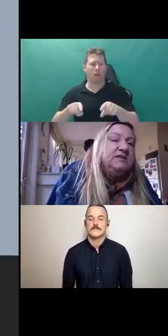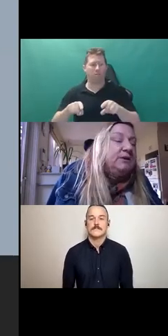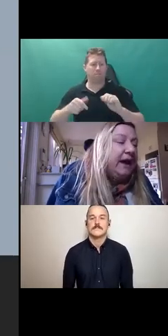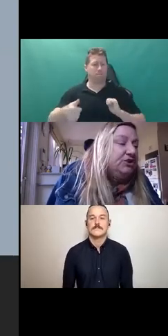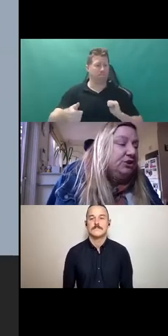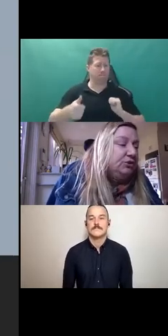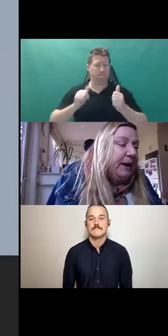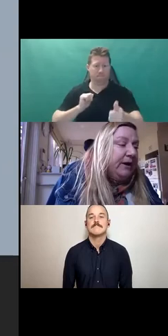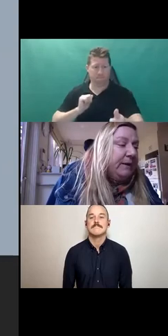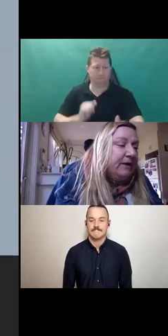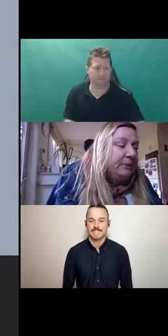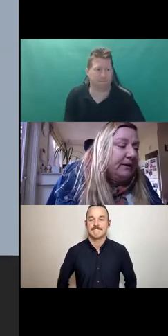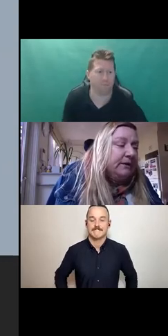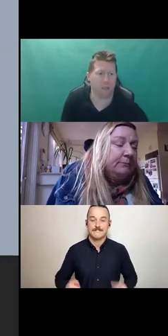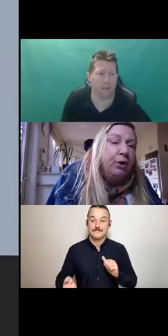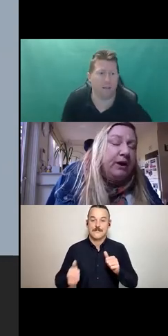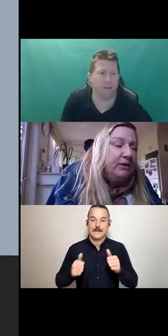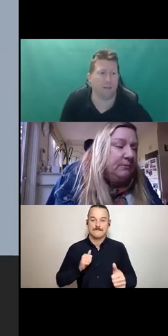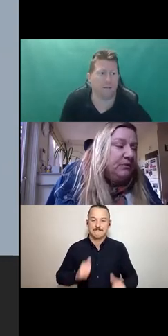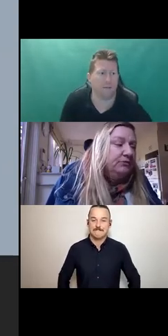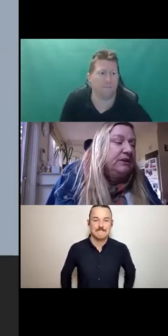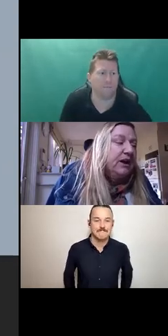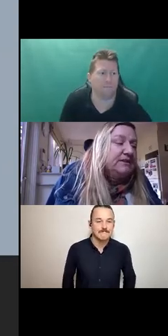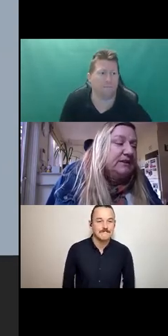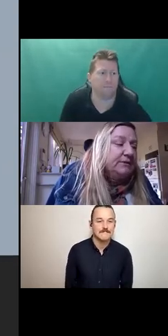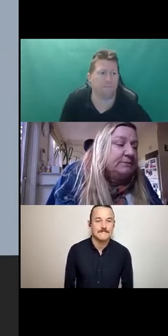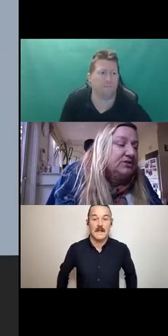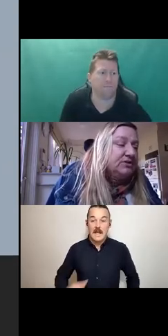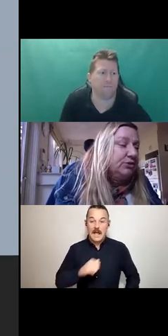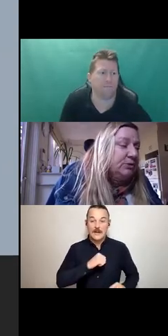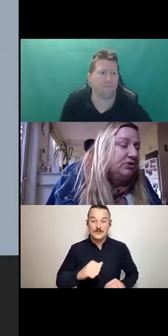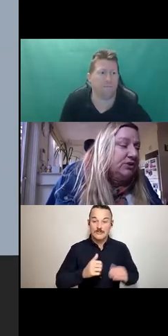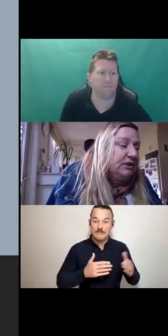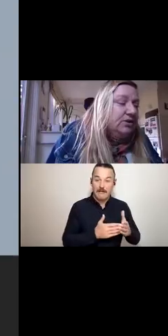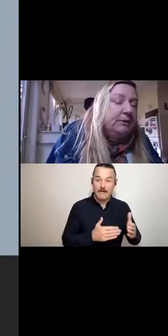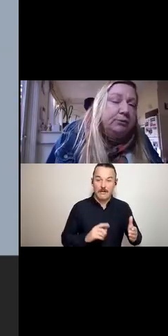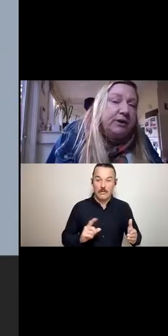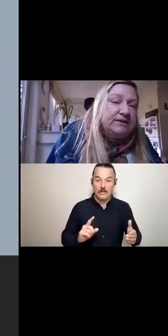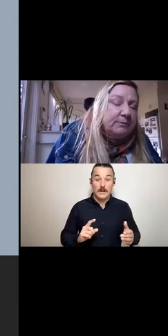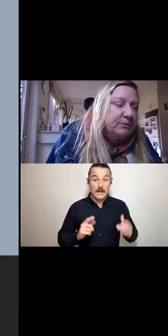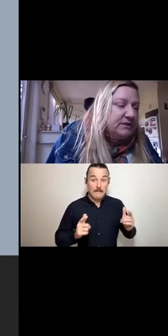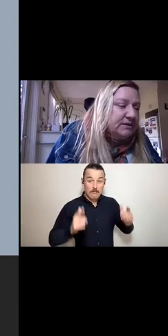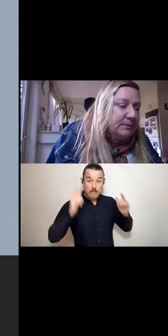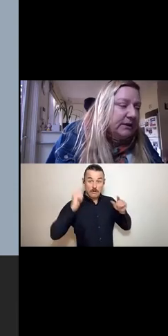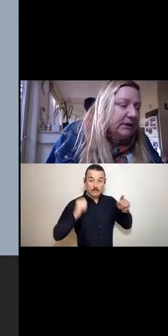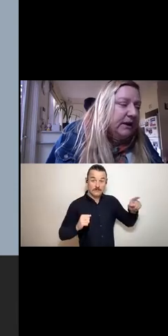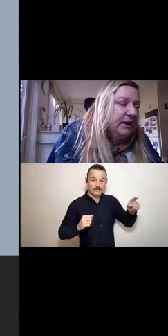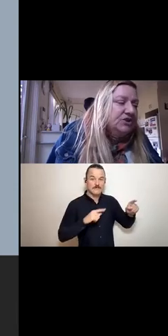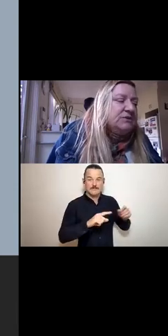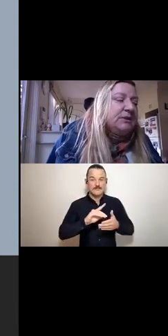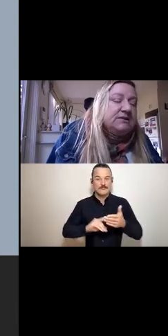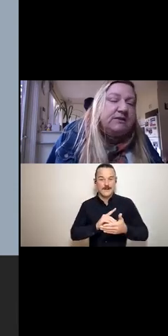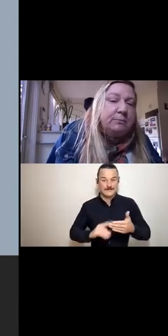So an attitudinal barrier may have been an employer realising that he was being discriminatory in not employing someone with a disability